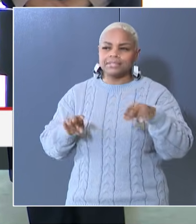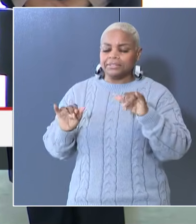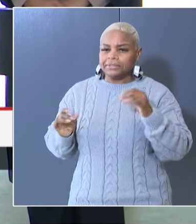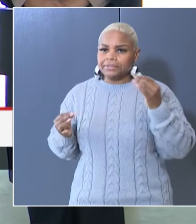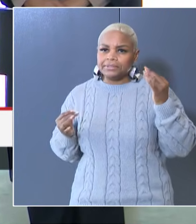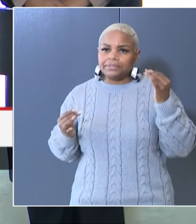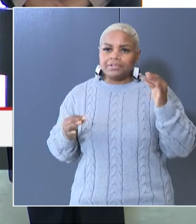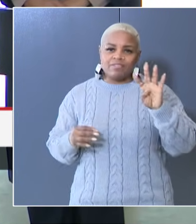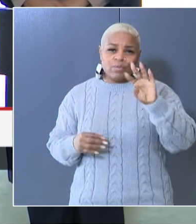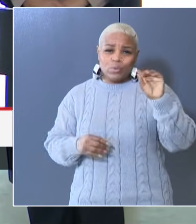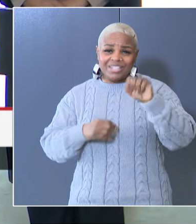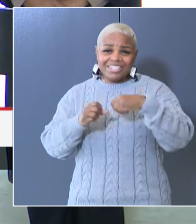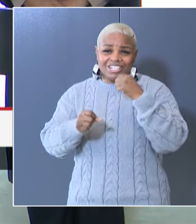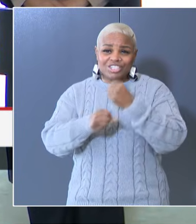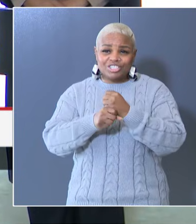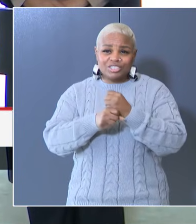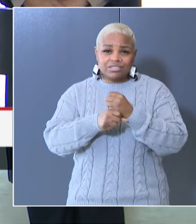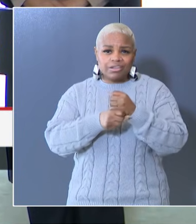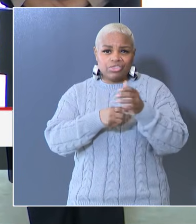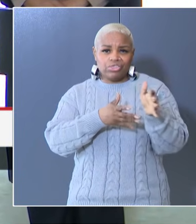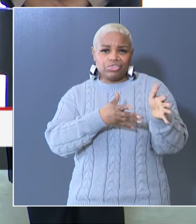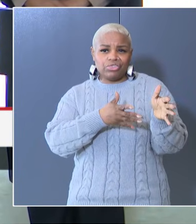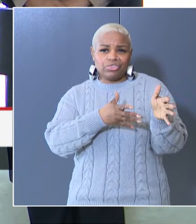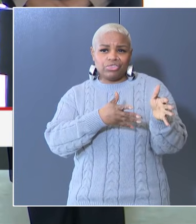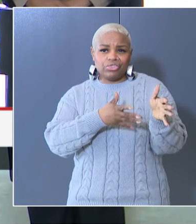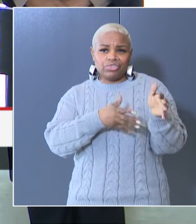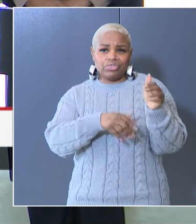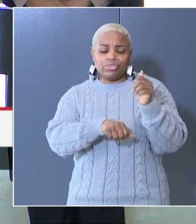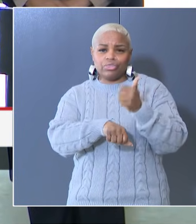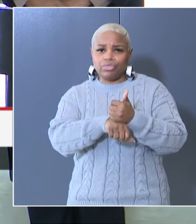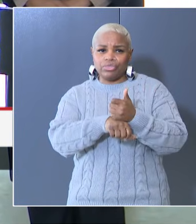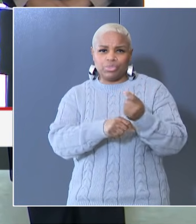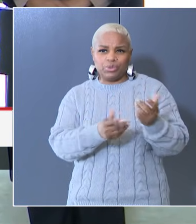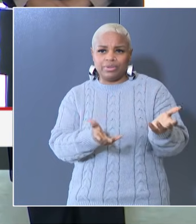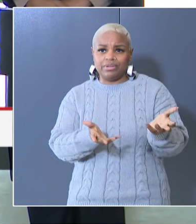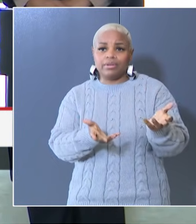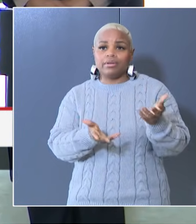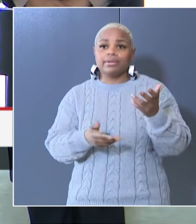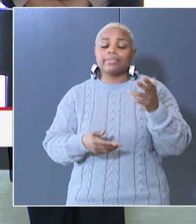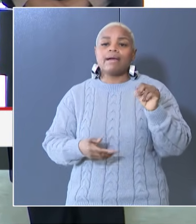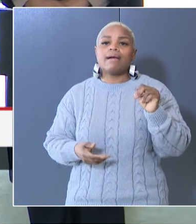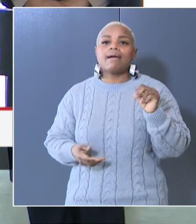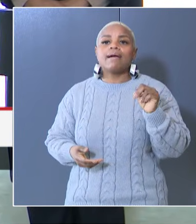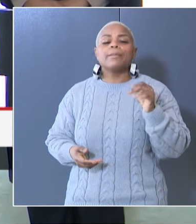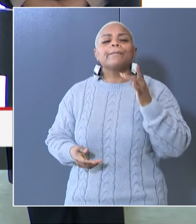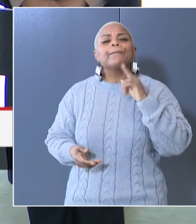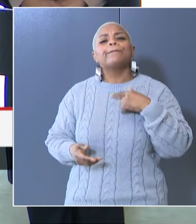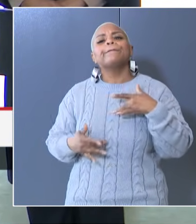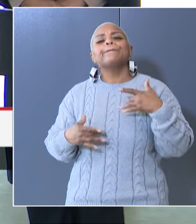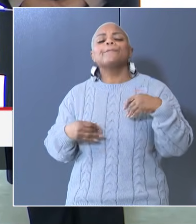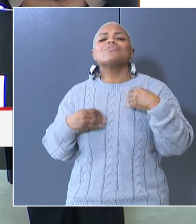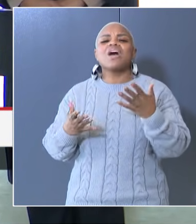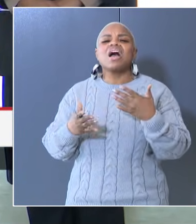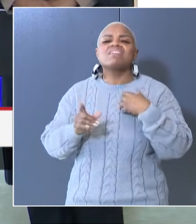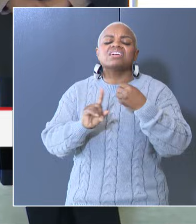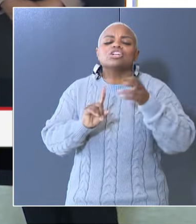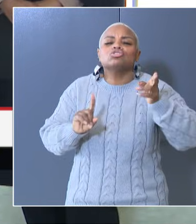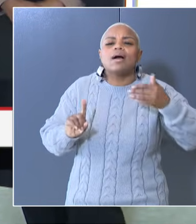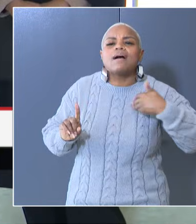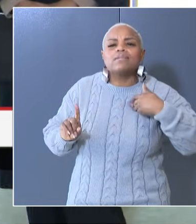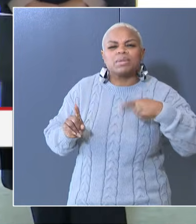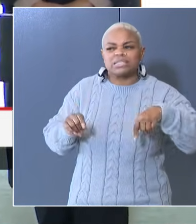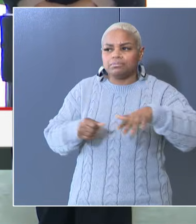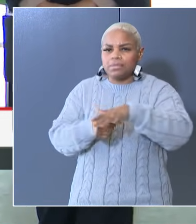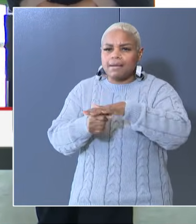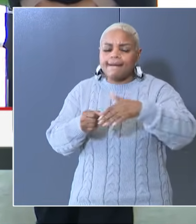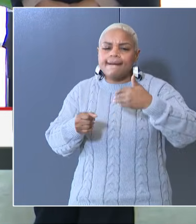you specifically what was done on this site. And I know we were talking about musical history in DC.